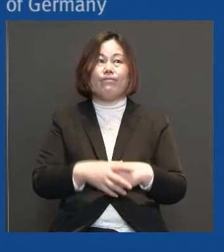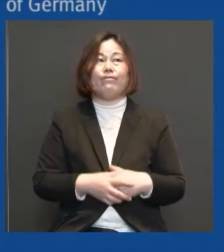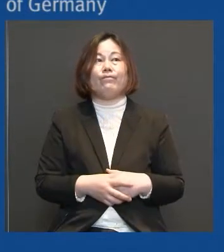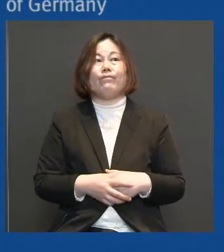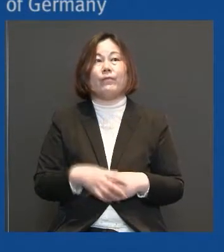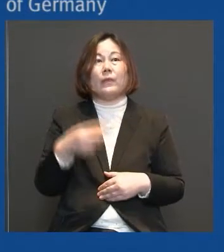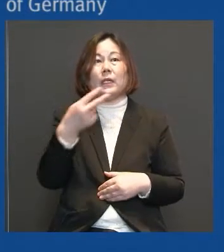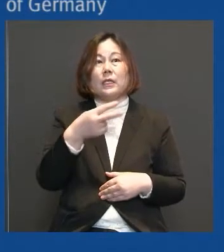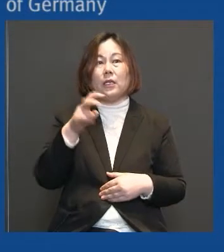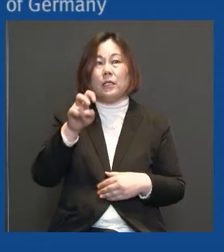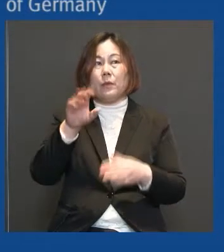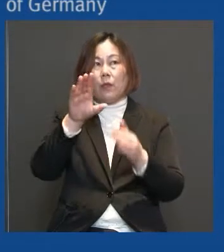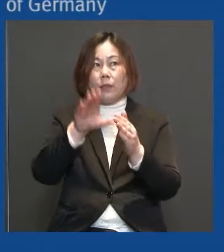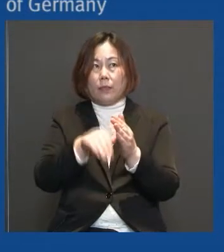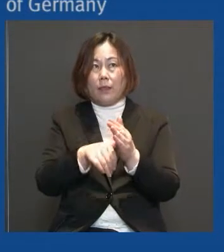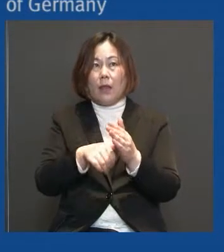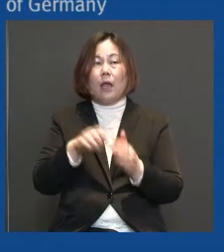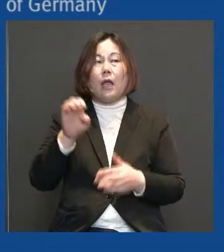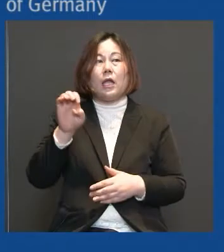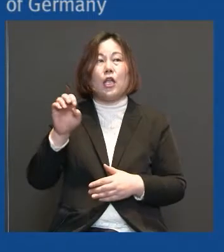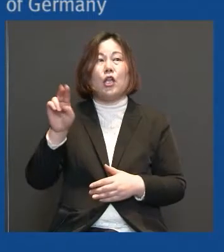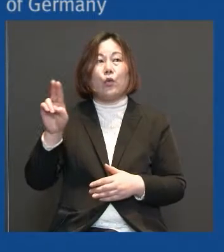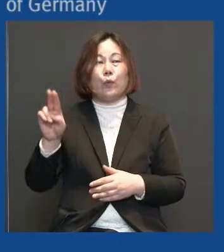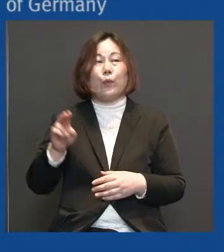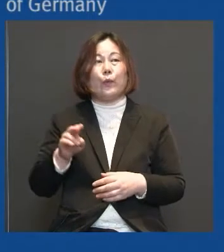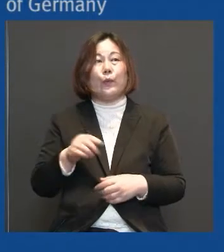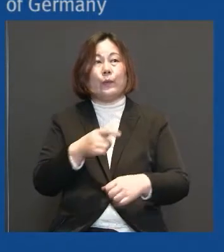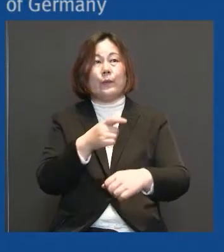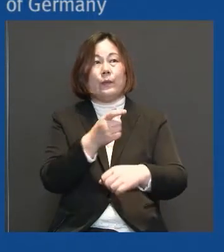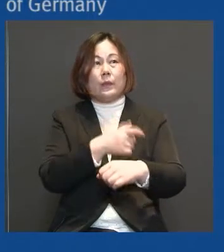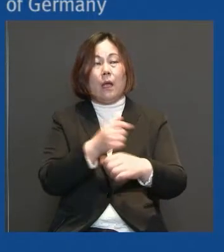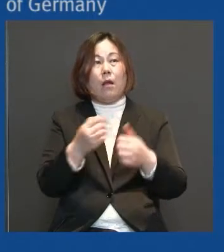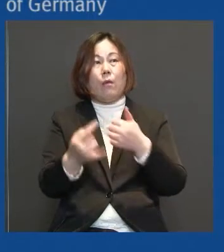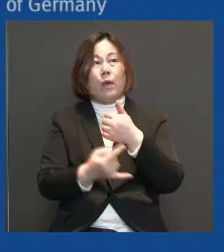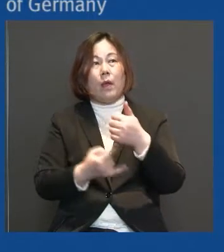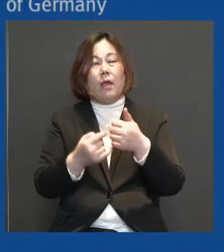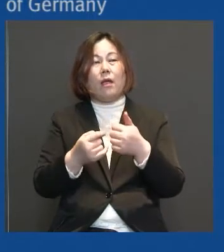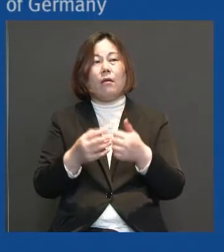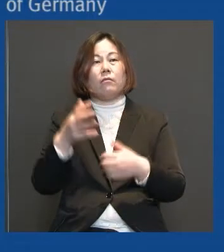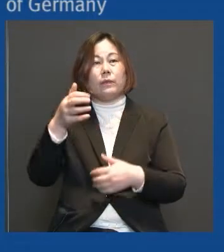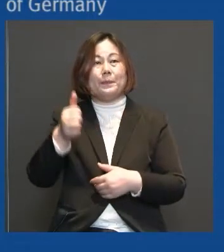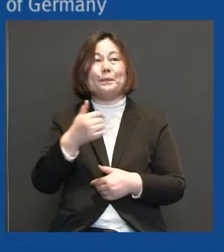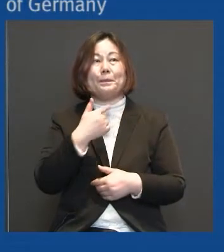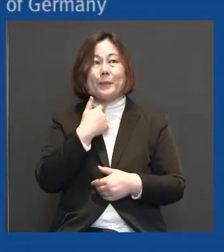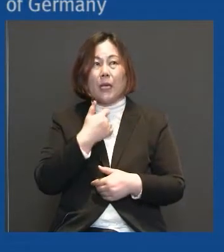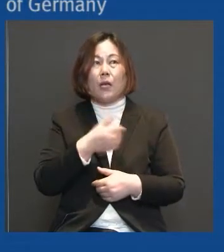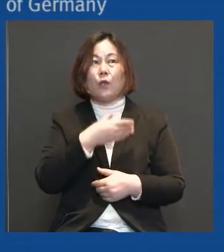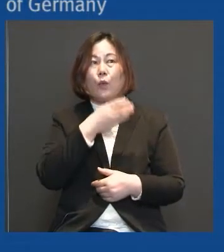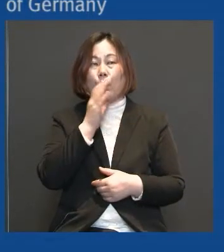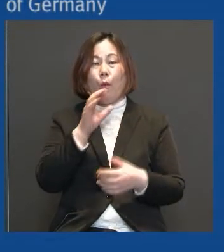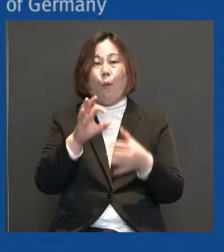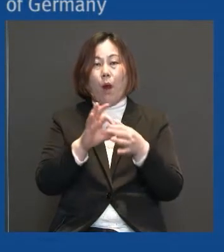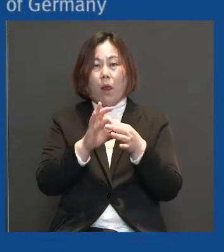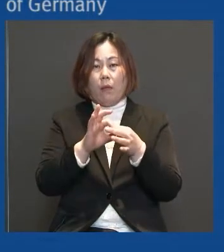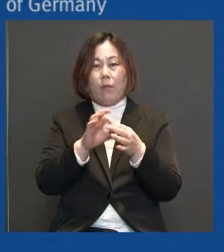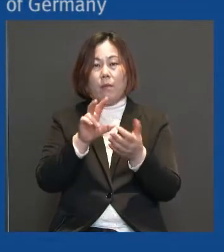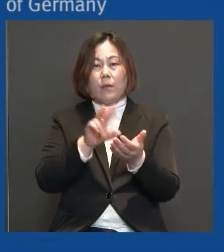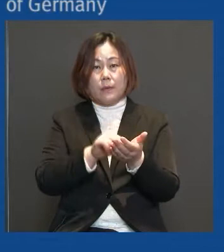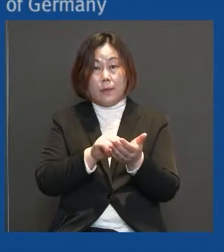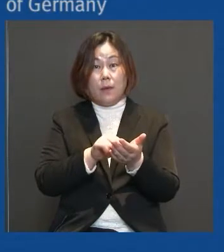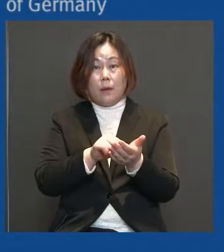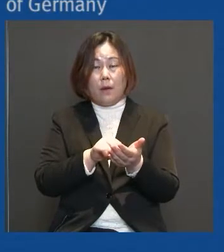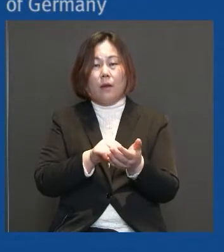last year to raise awareness of the topic and to initiate a discussion of lifelong learning and digitalization also at European